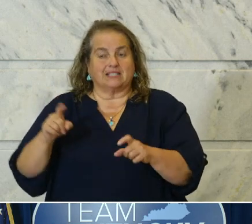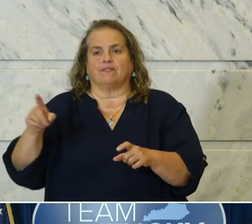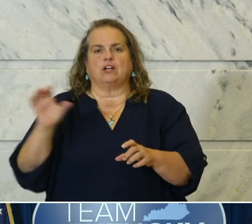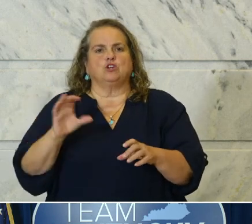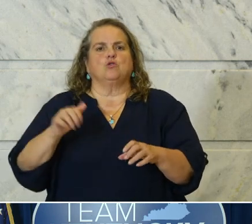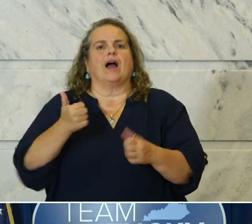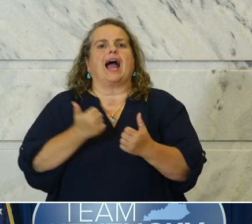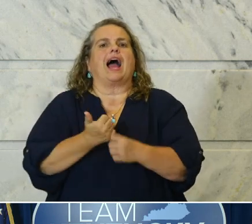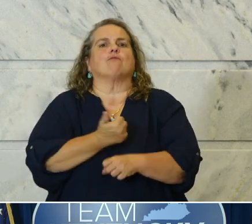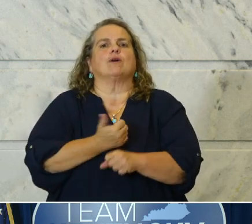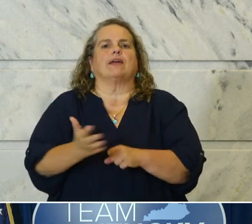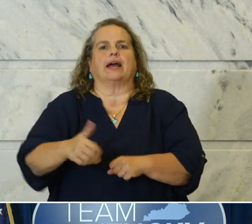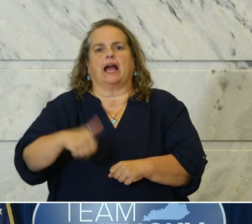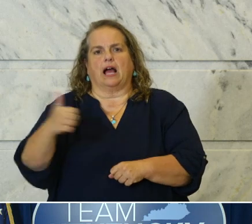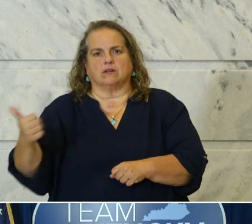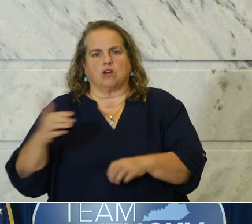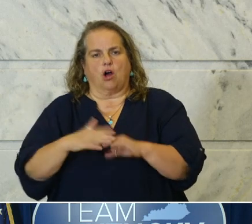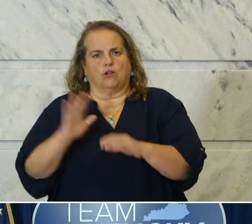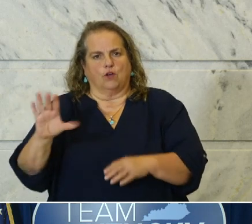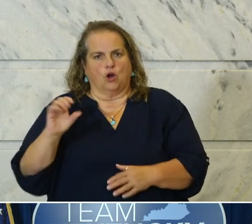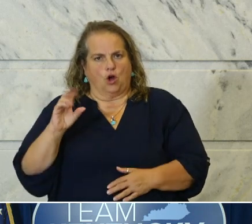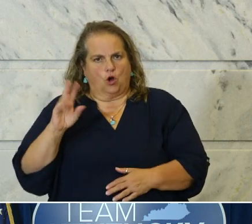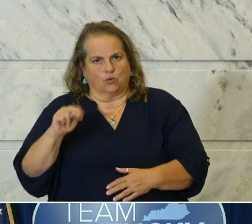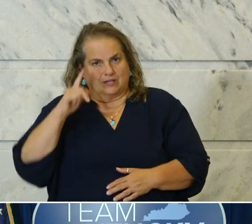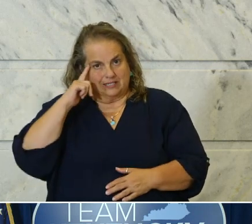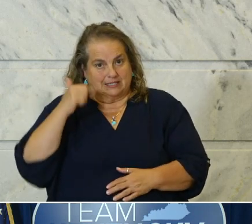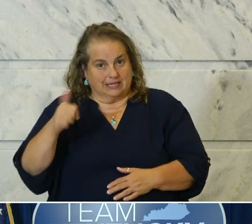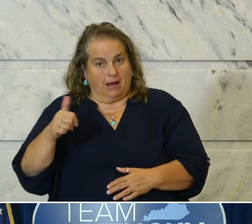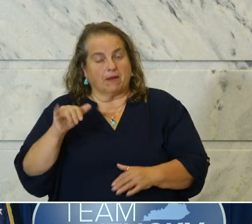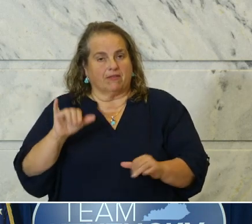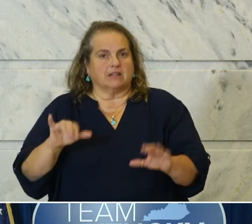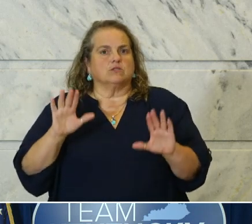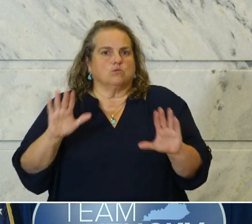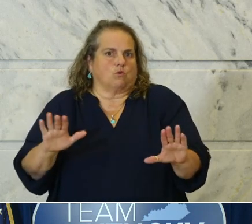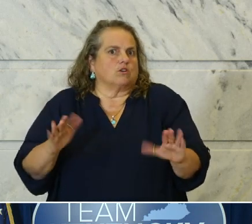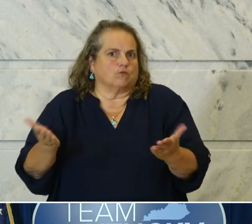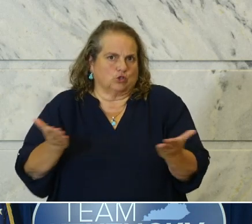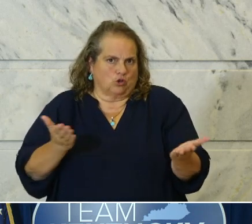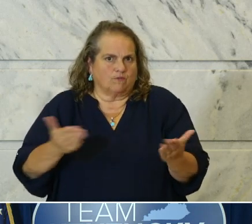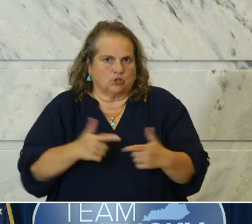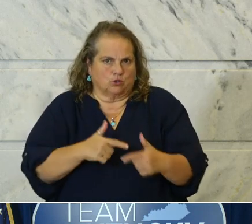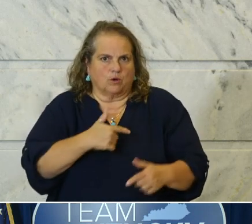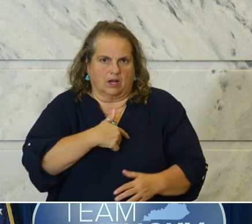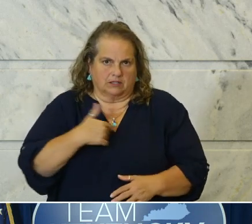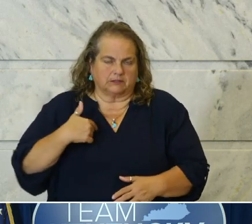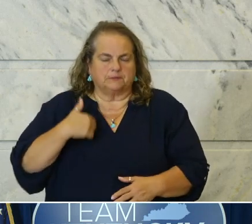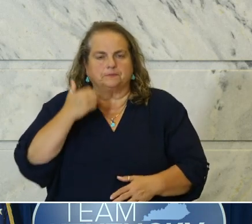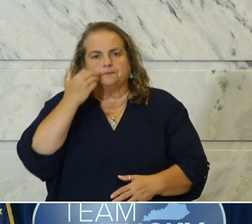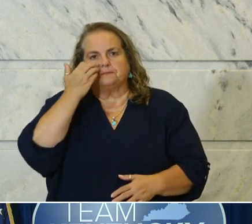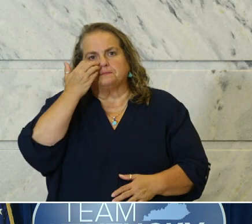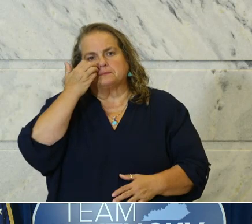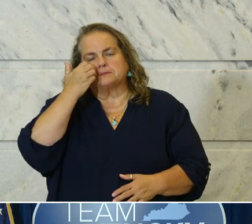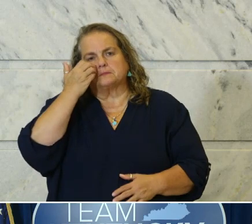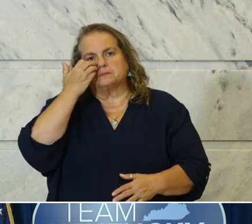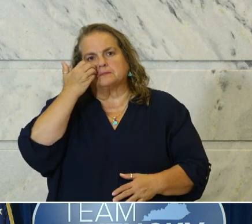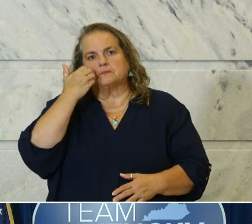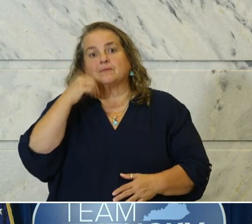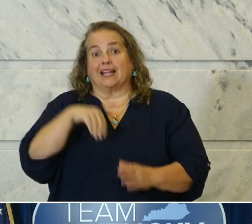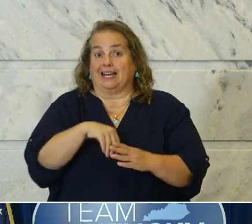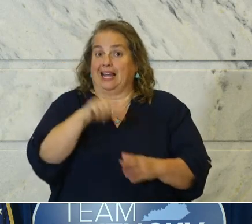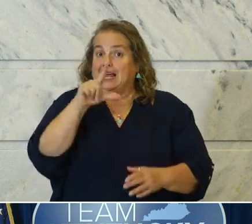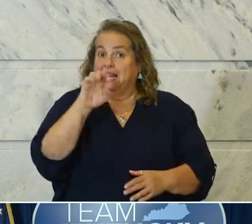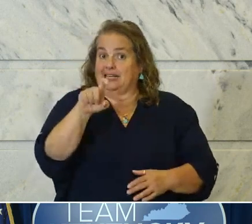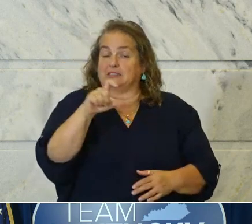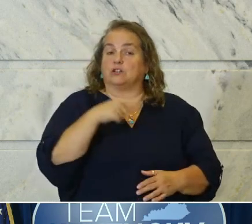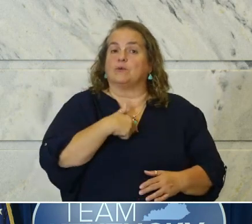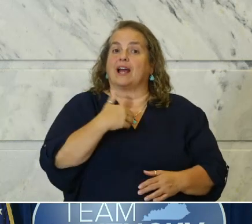else on their own dime. So that's a really great service that they are providing. In Lexington,